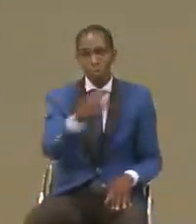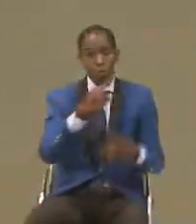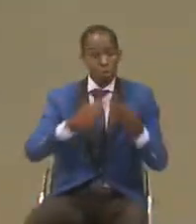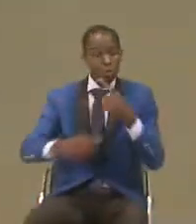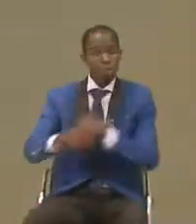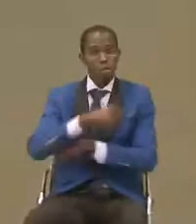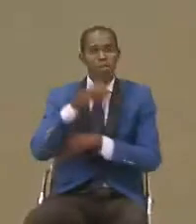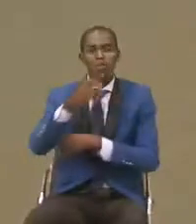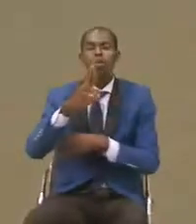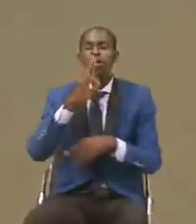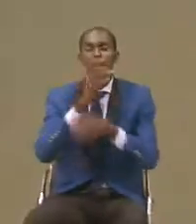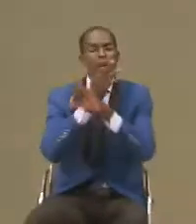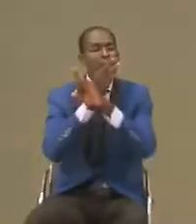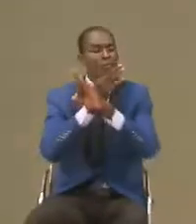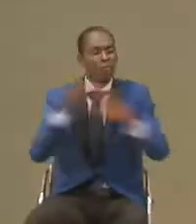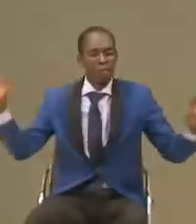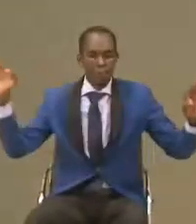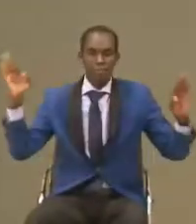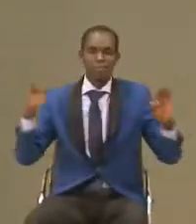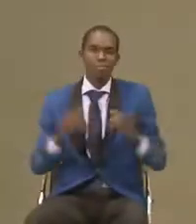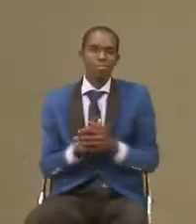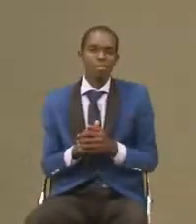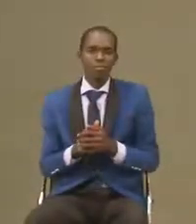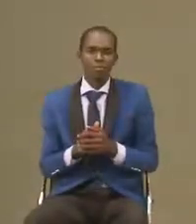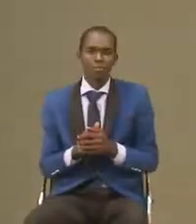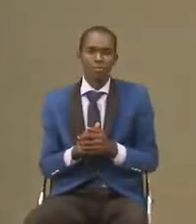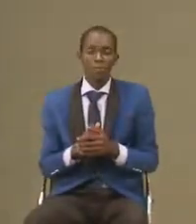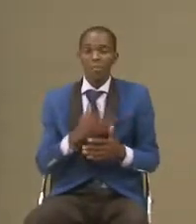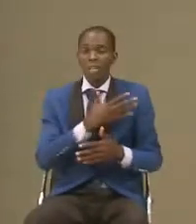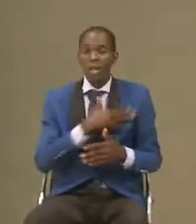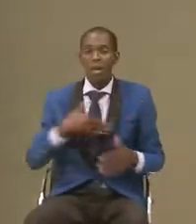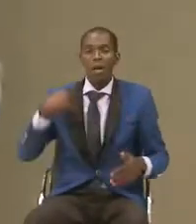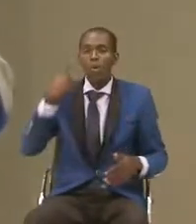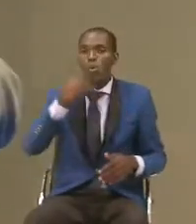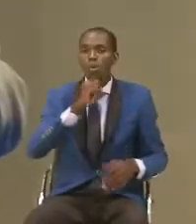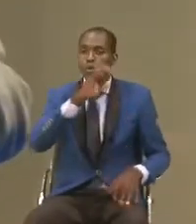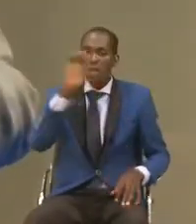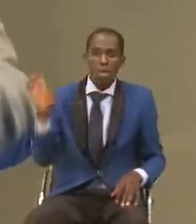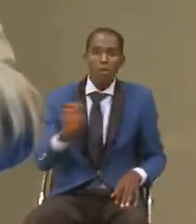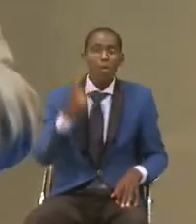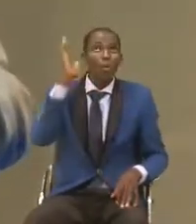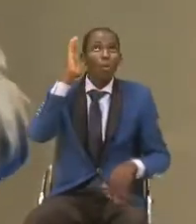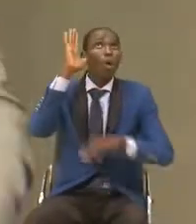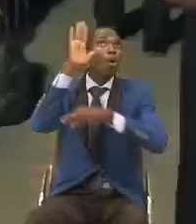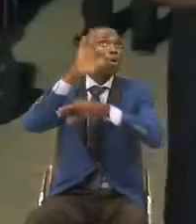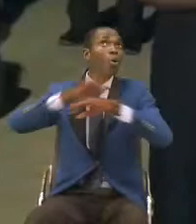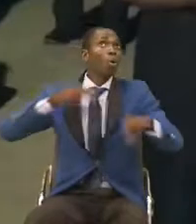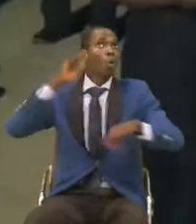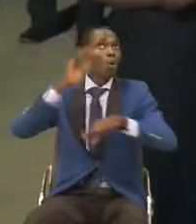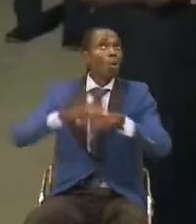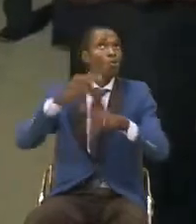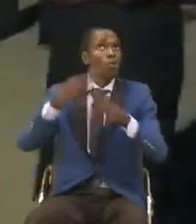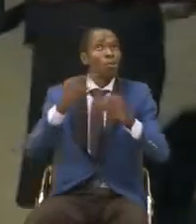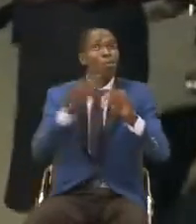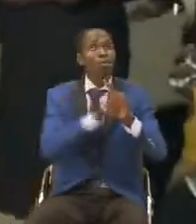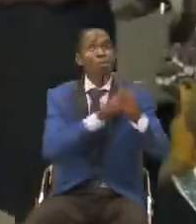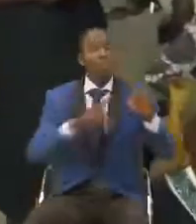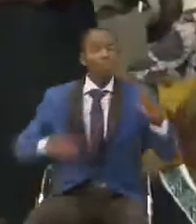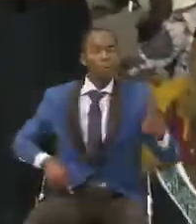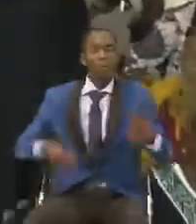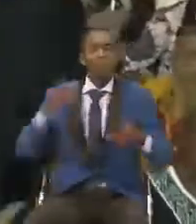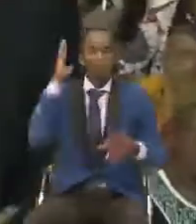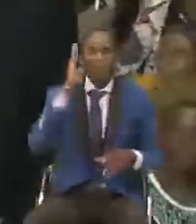are that, and was accusing you, today you are free. And